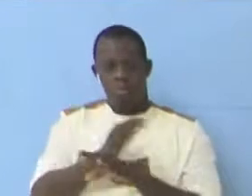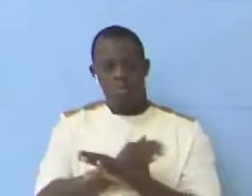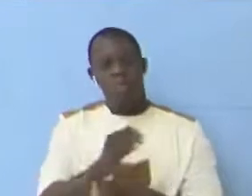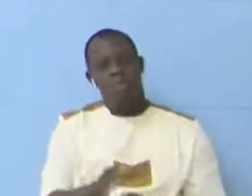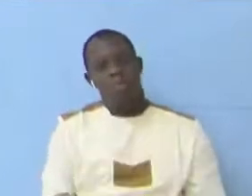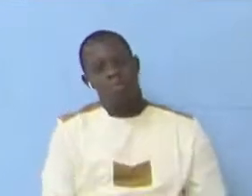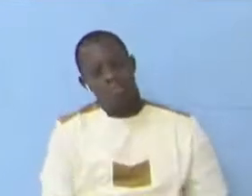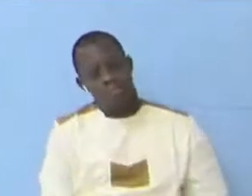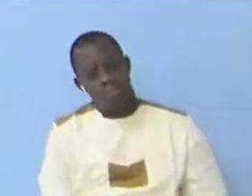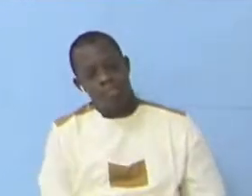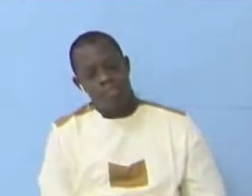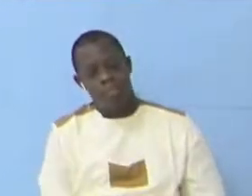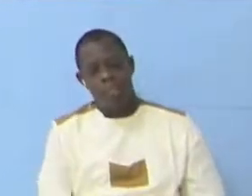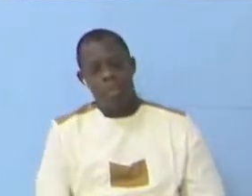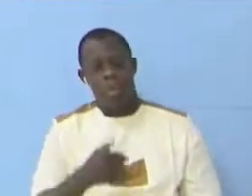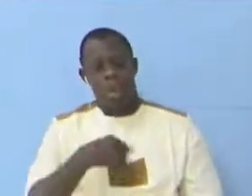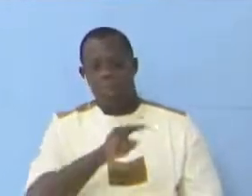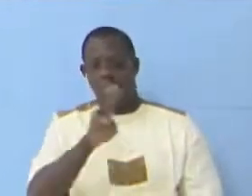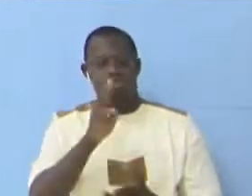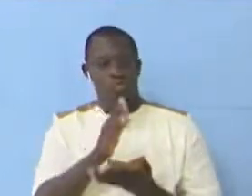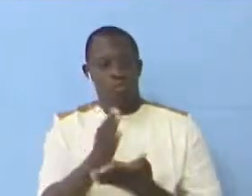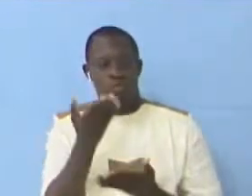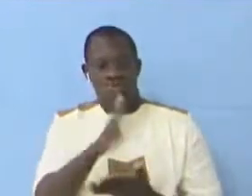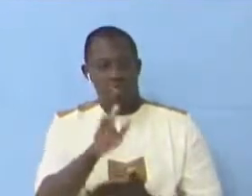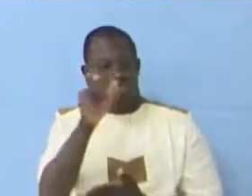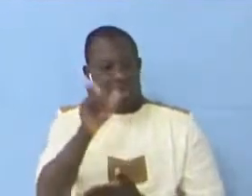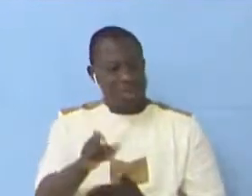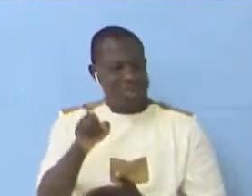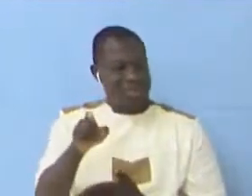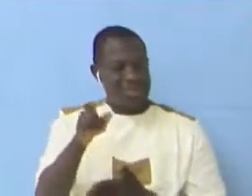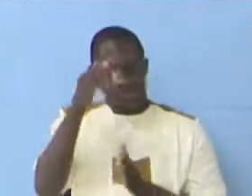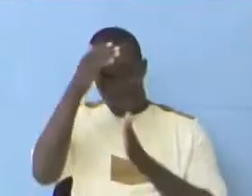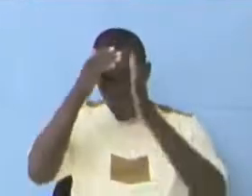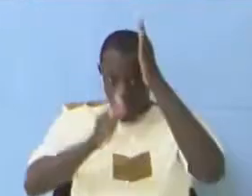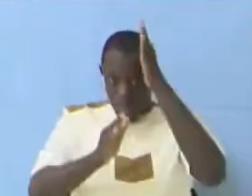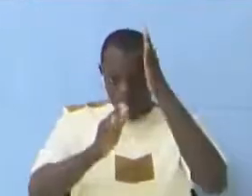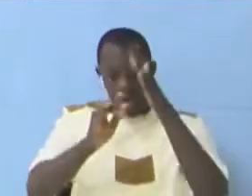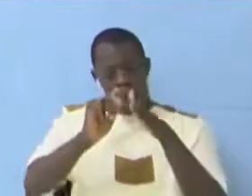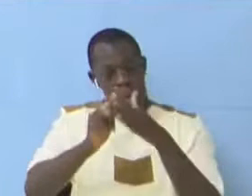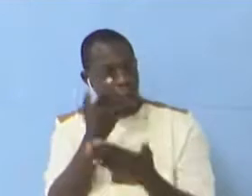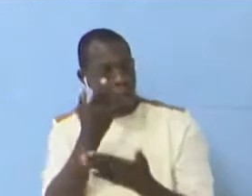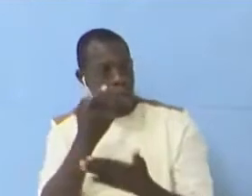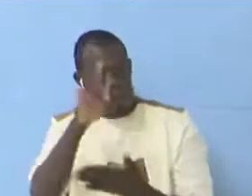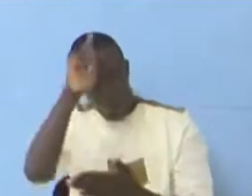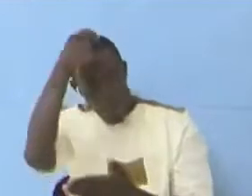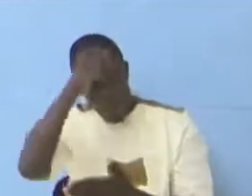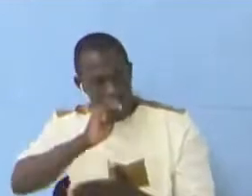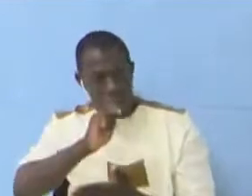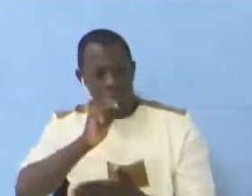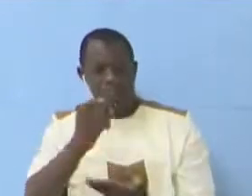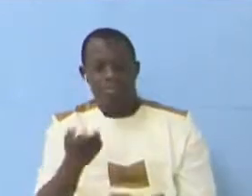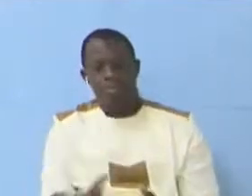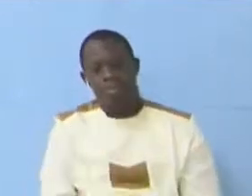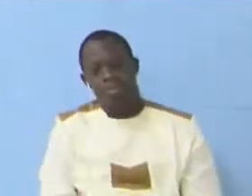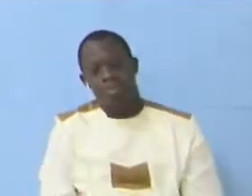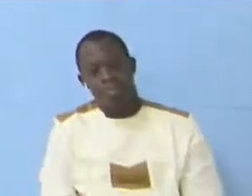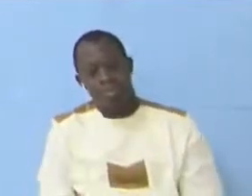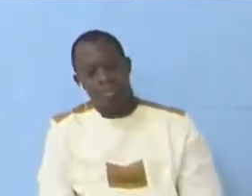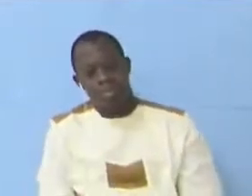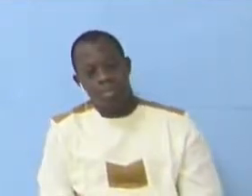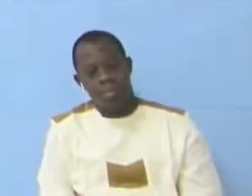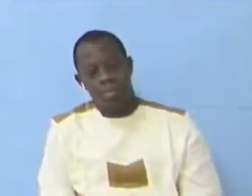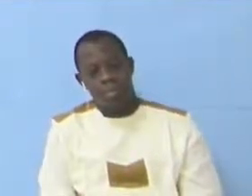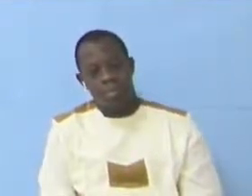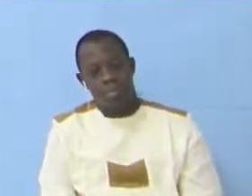dem ci juróom-ñett ci ñoom. I'm not sure whether he was from the army or the police. xam ndax nag moom ci police gi la jógee wala ci army bi.